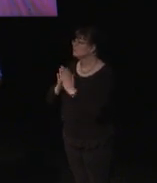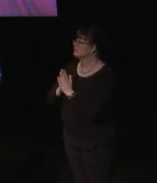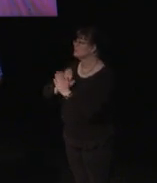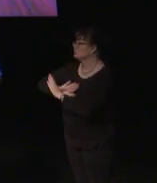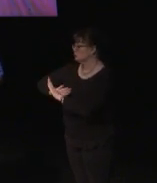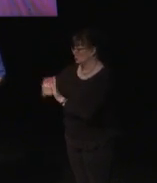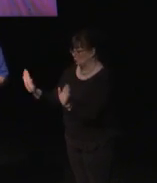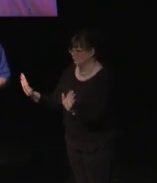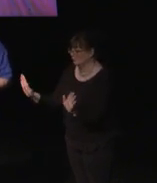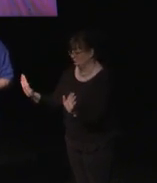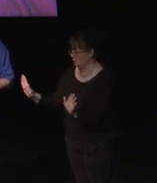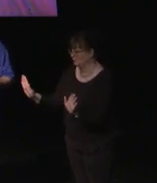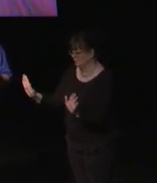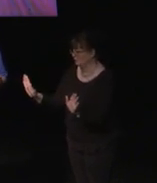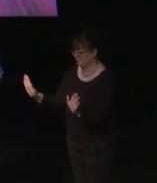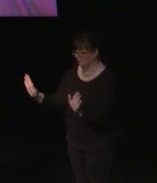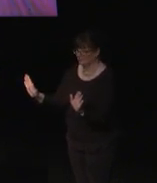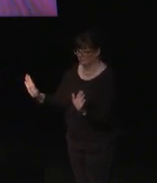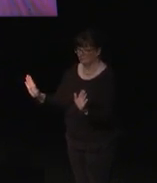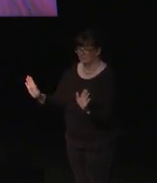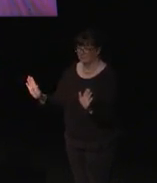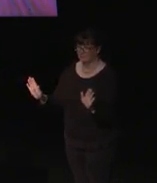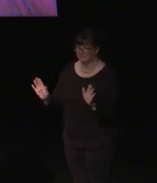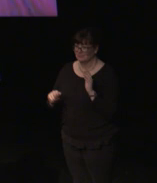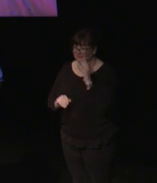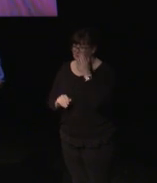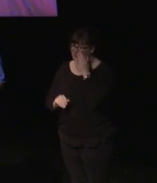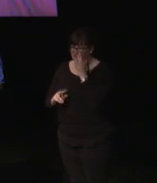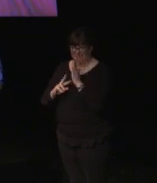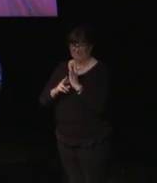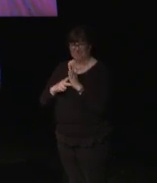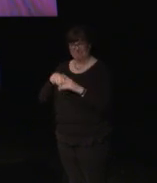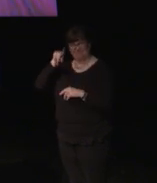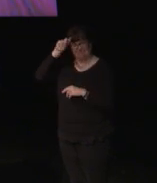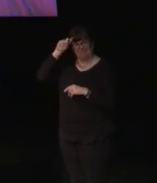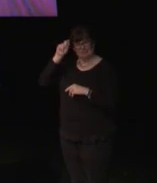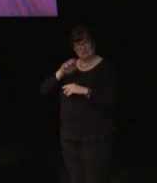don't. So what does that mean?